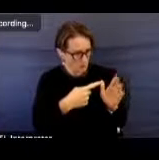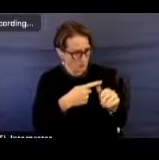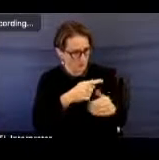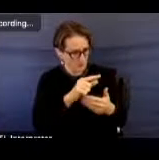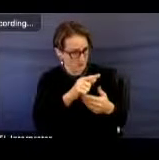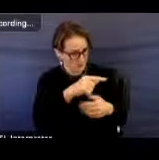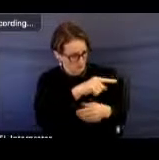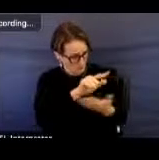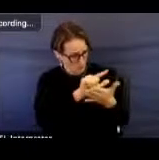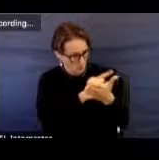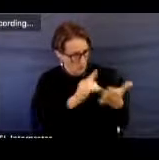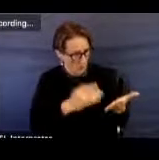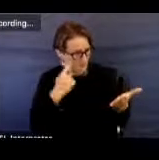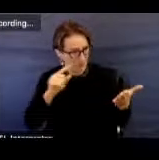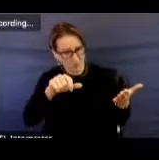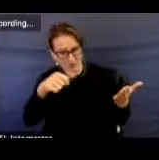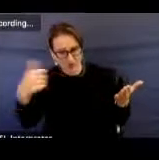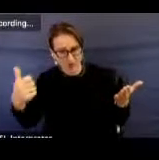I